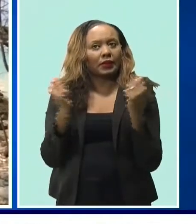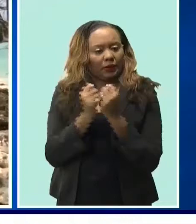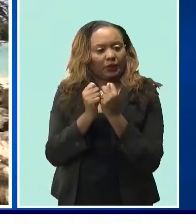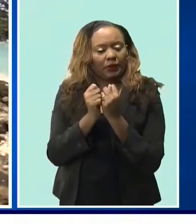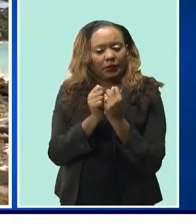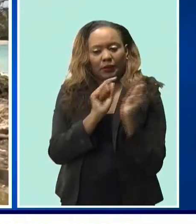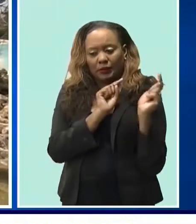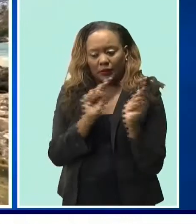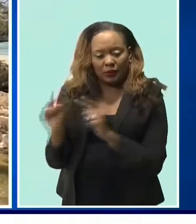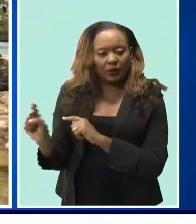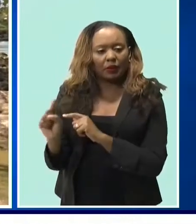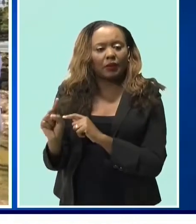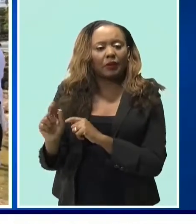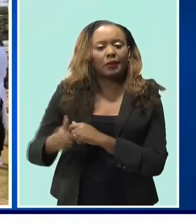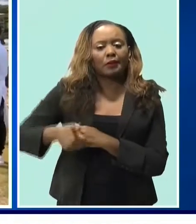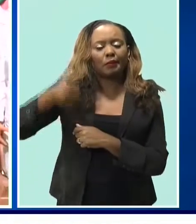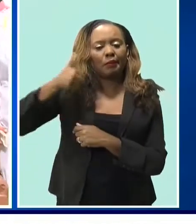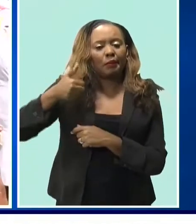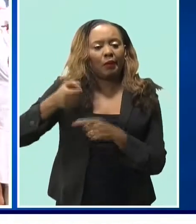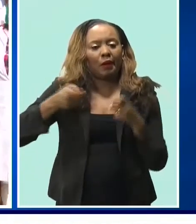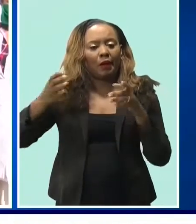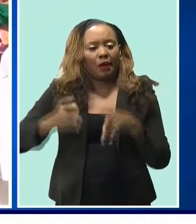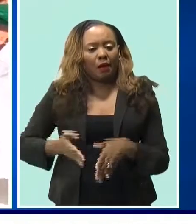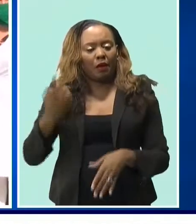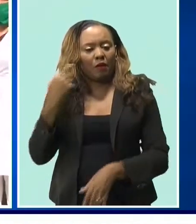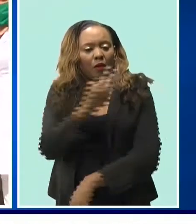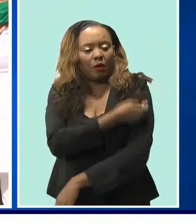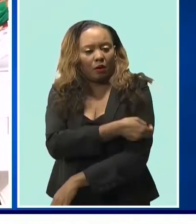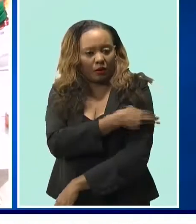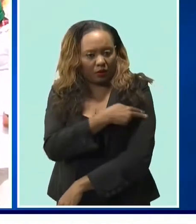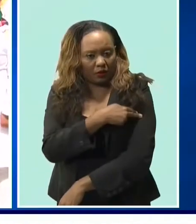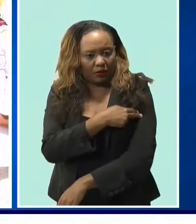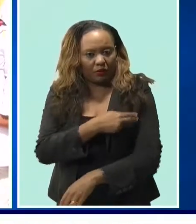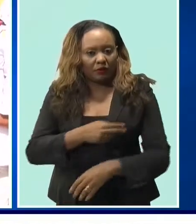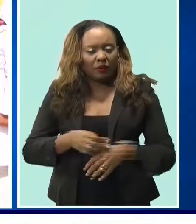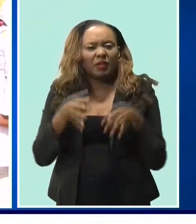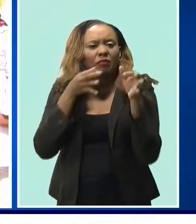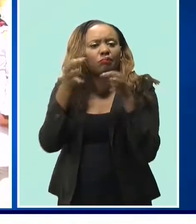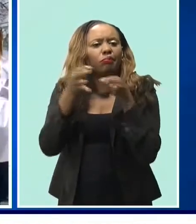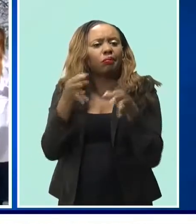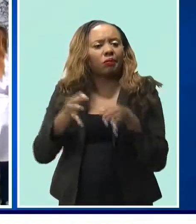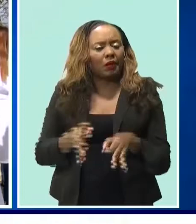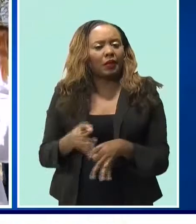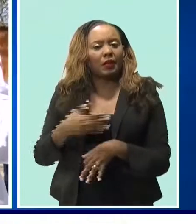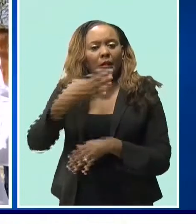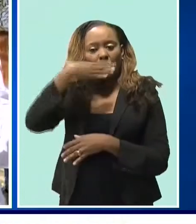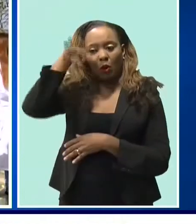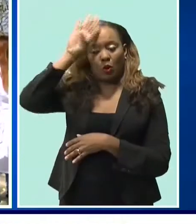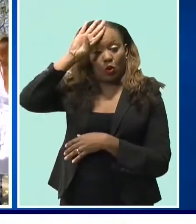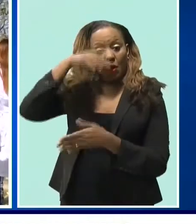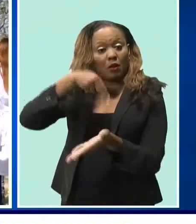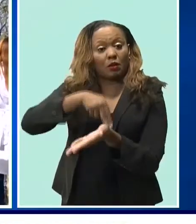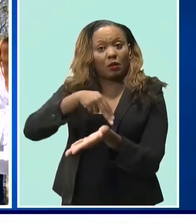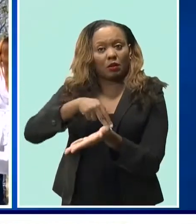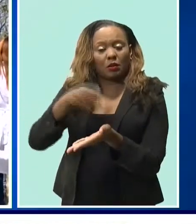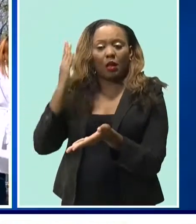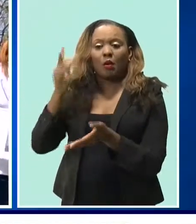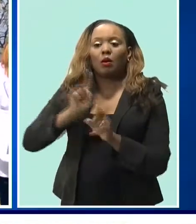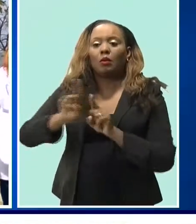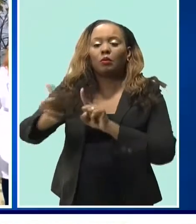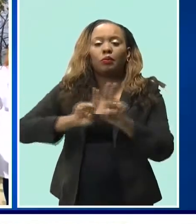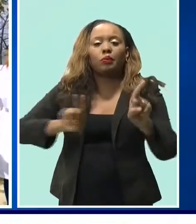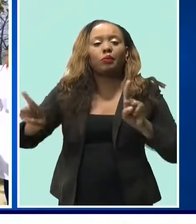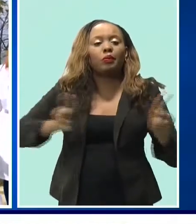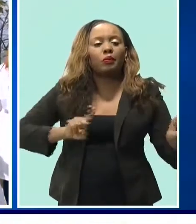Executive Chairman of the Queen Elizabeth Hospital, Juliet Bino Sutherland. She explains the Cuban nurses will be deployed as soon as they can be rostered